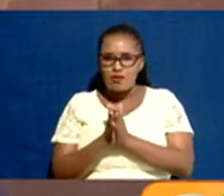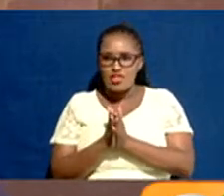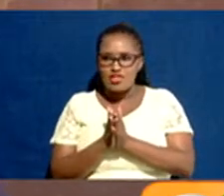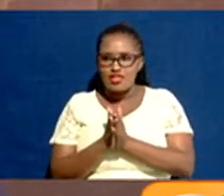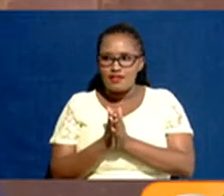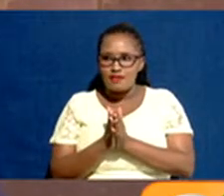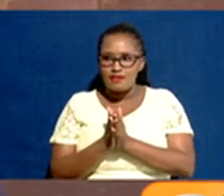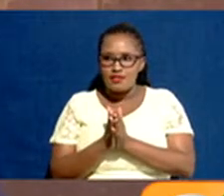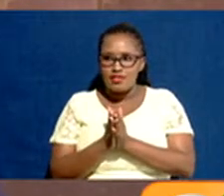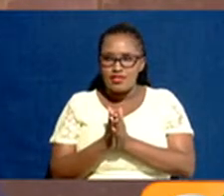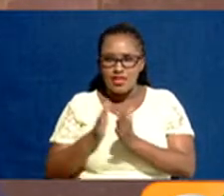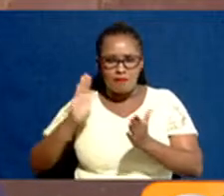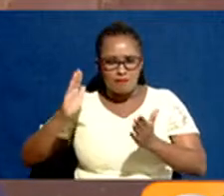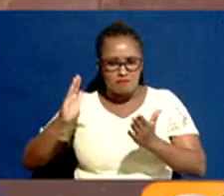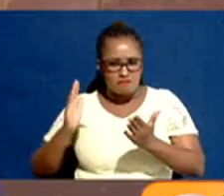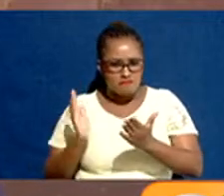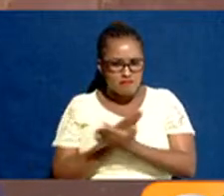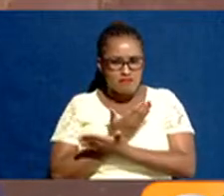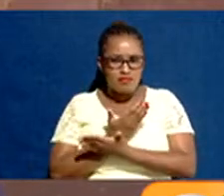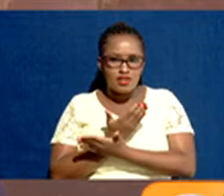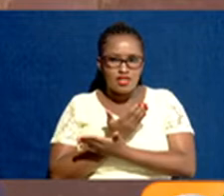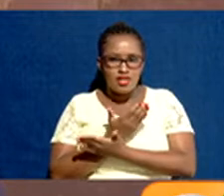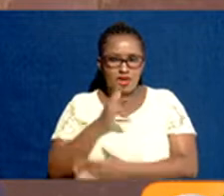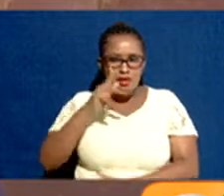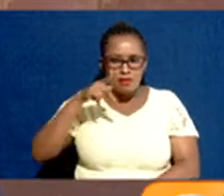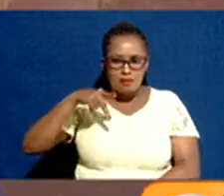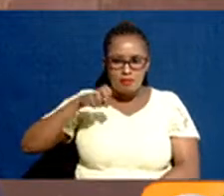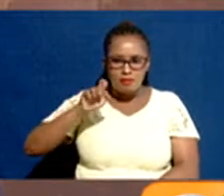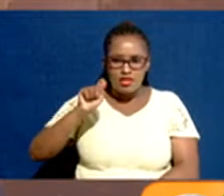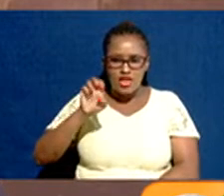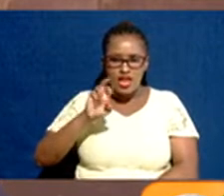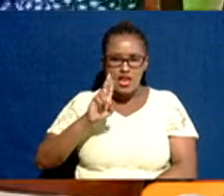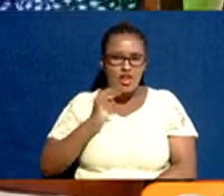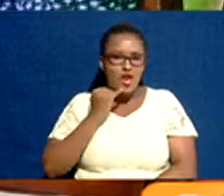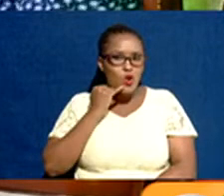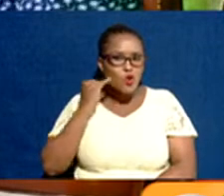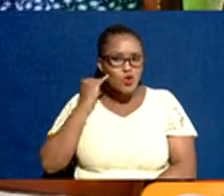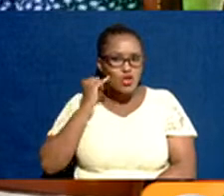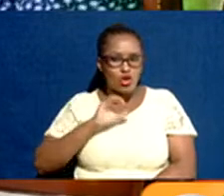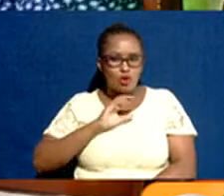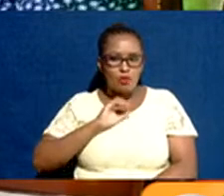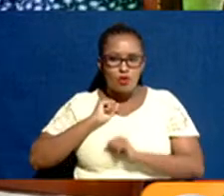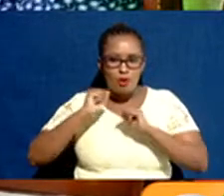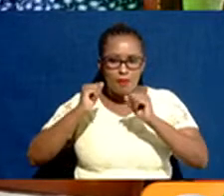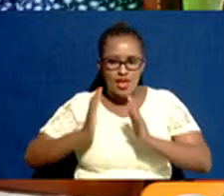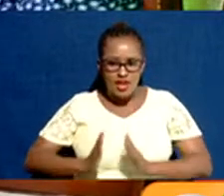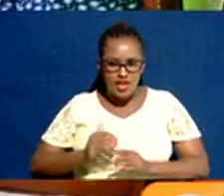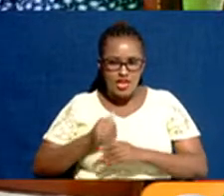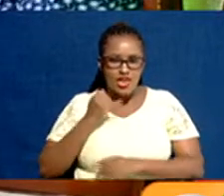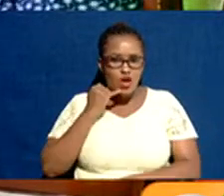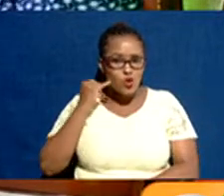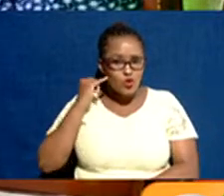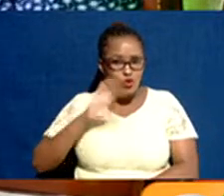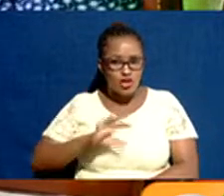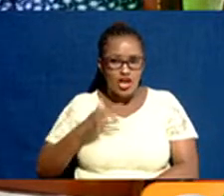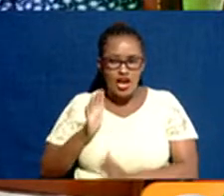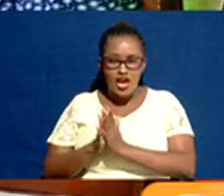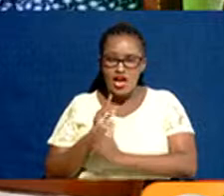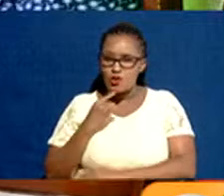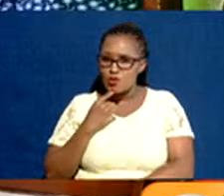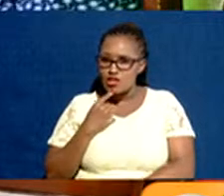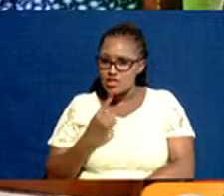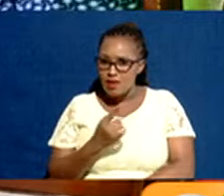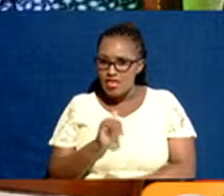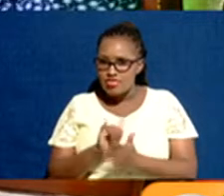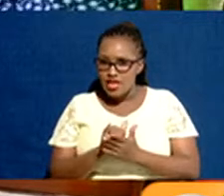the removal, the recalling of Peter Mwanzo, the former Nakuru County commander, who was in Nakuru County to Vigilance House. And you said you